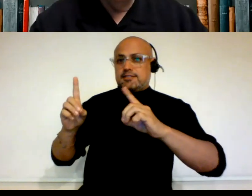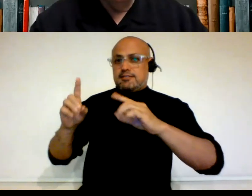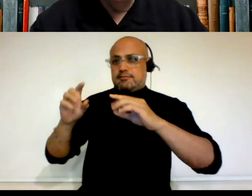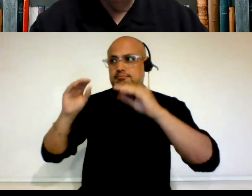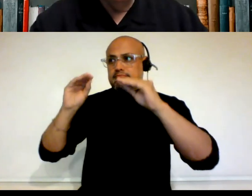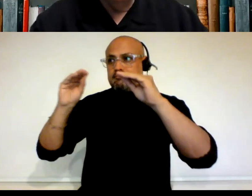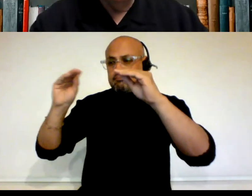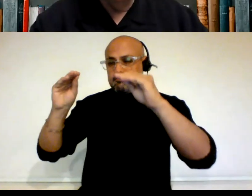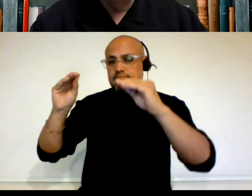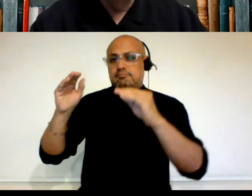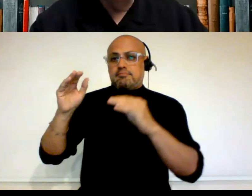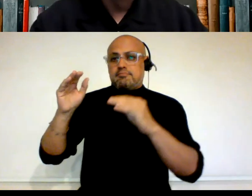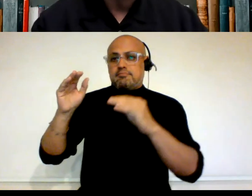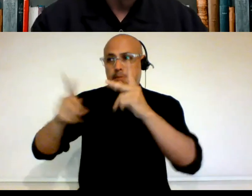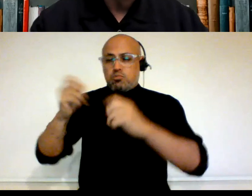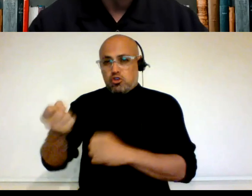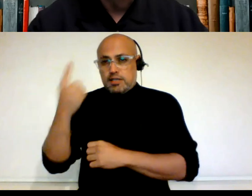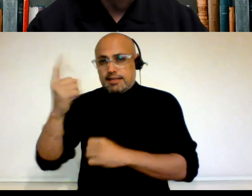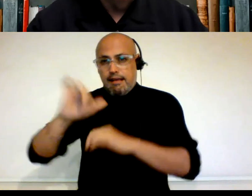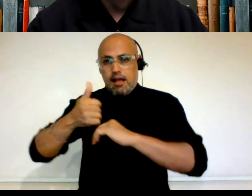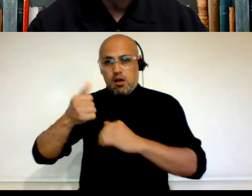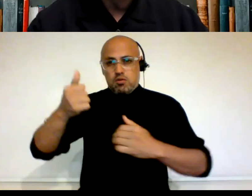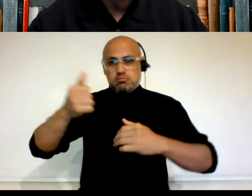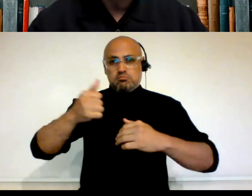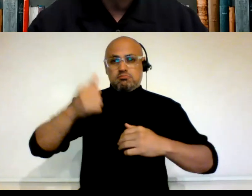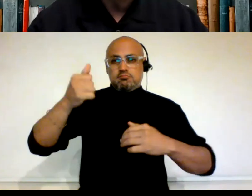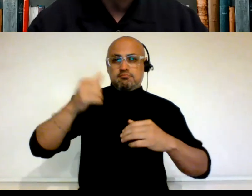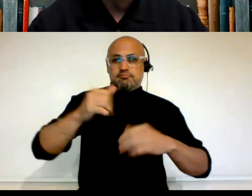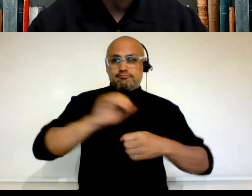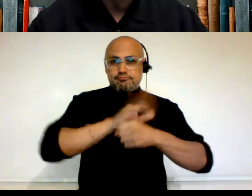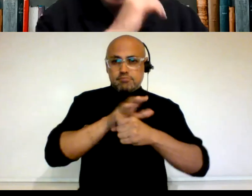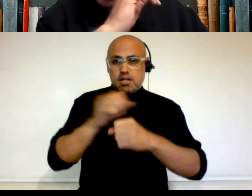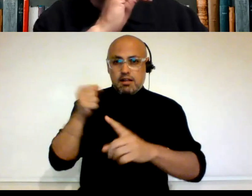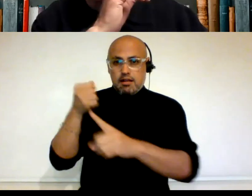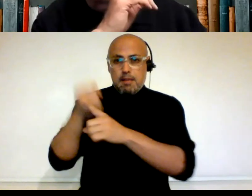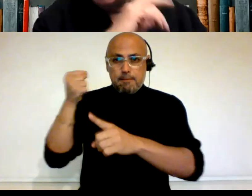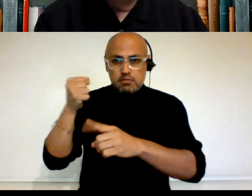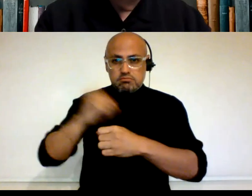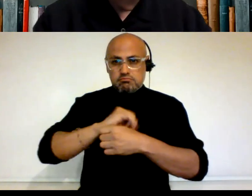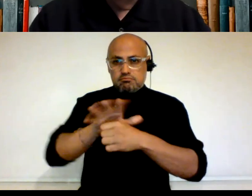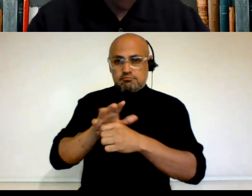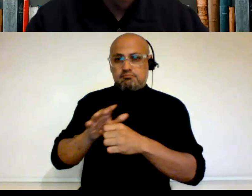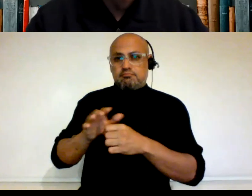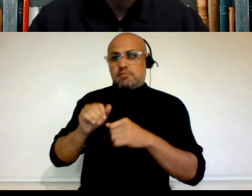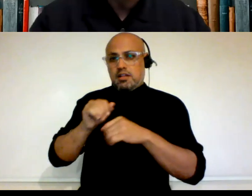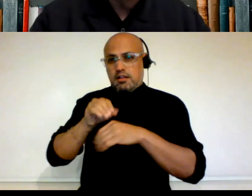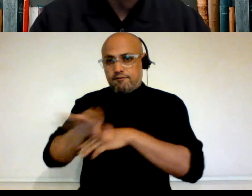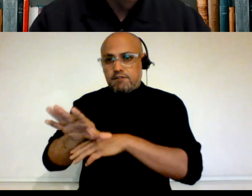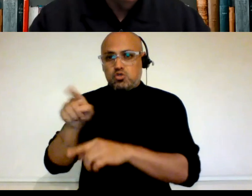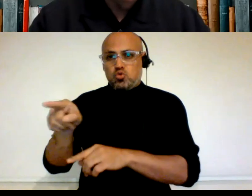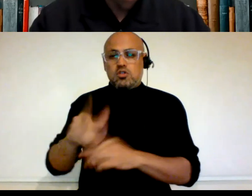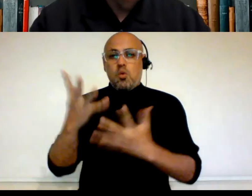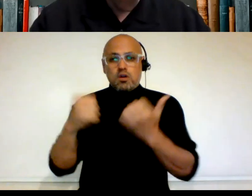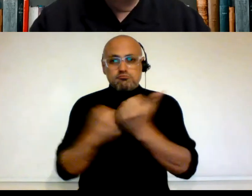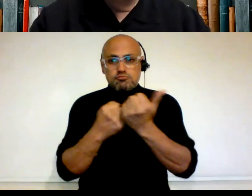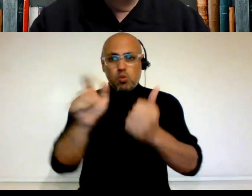the effects of the virus. And so when someone has become impacted, we recognize that we have to try to support that